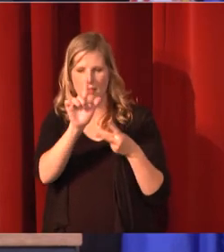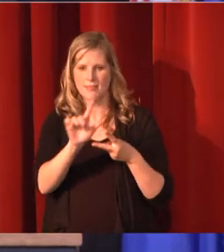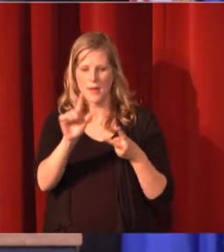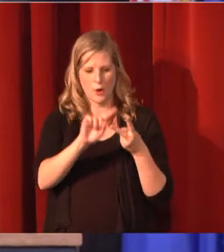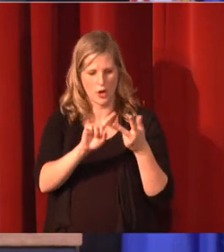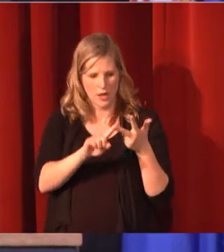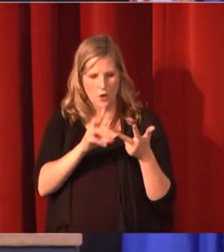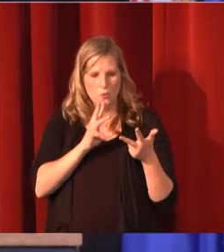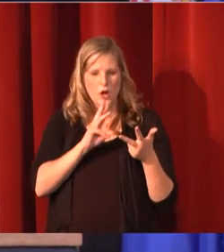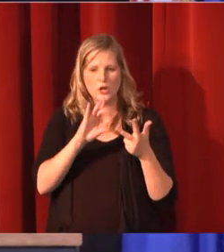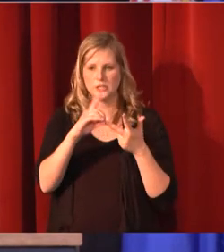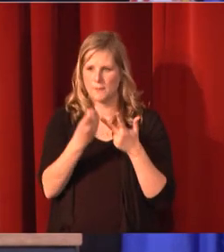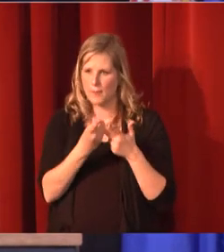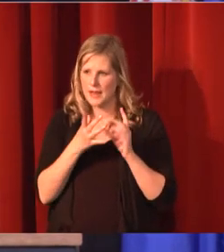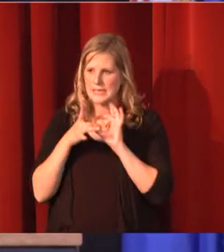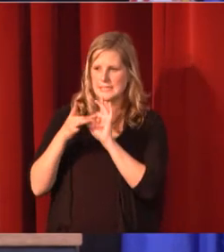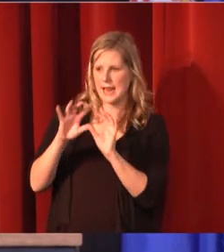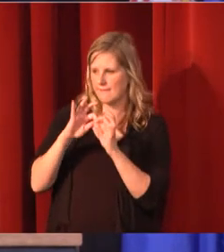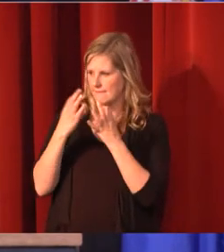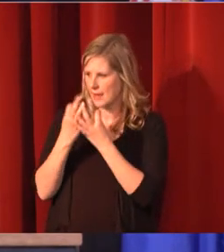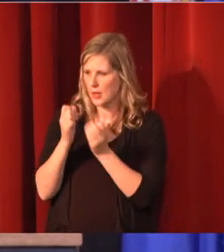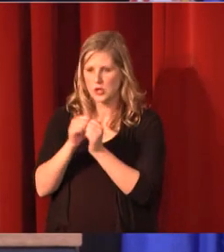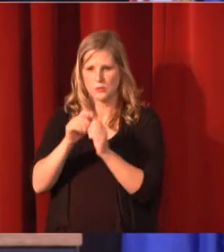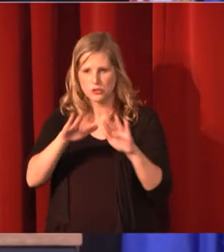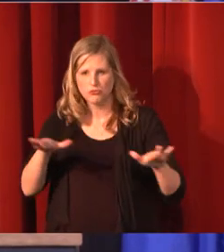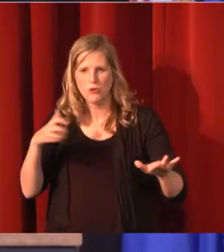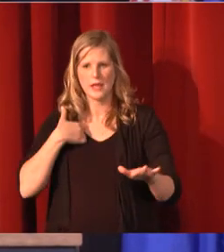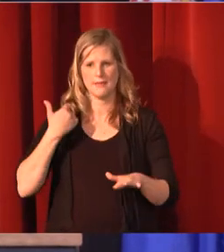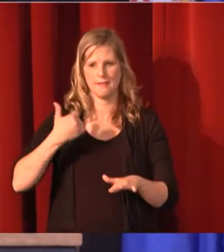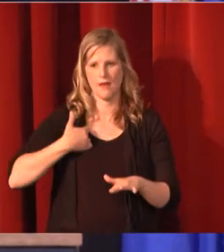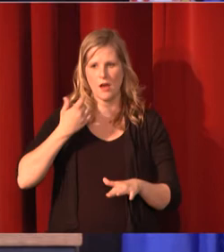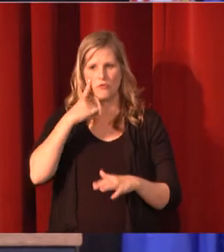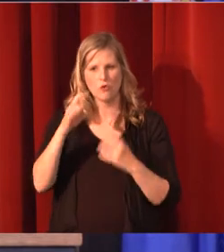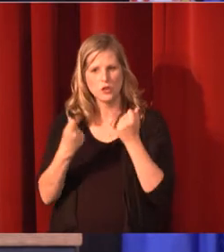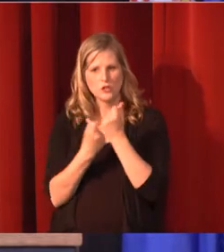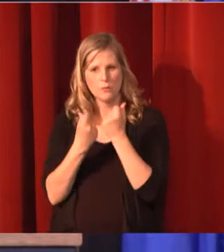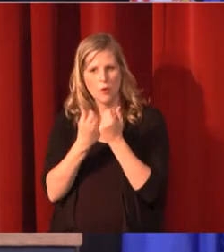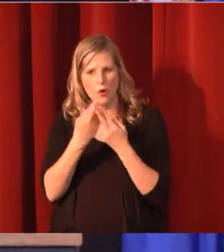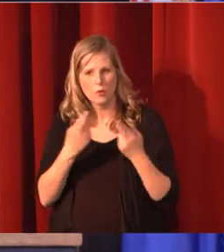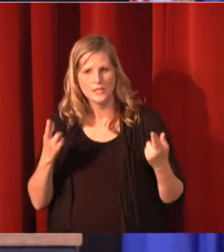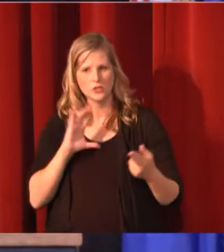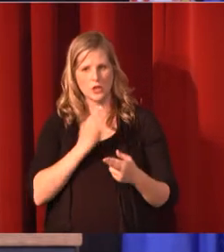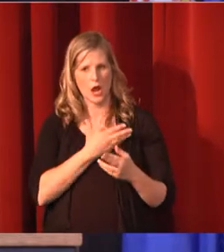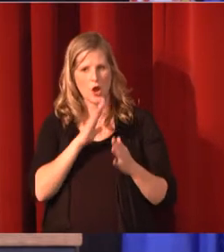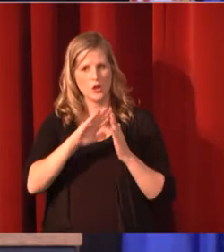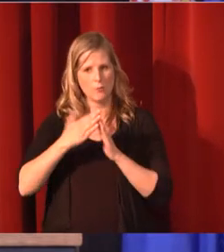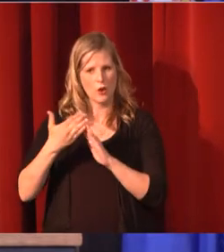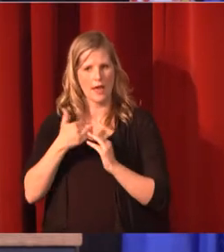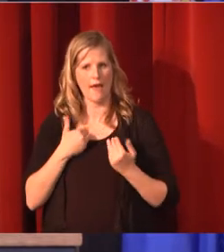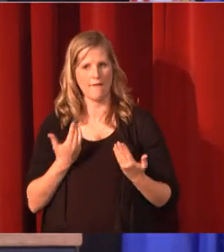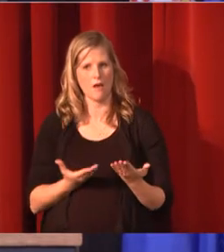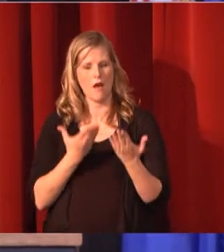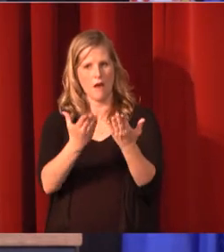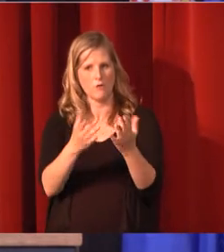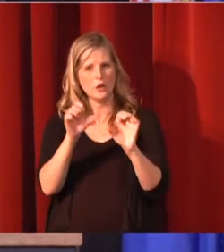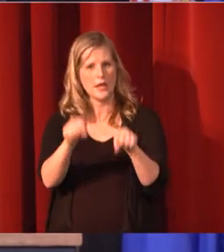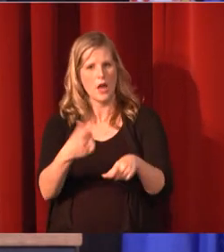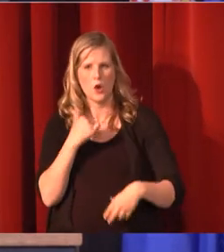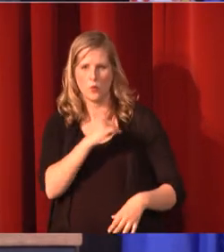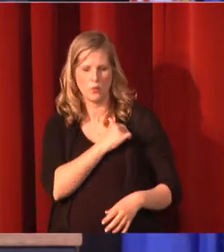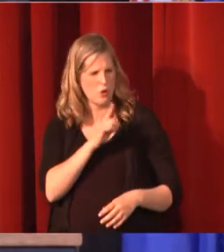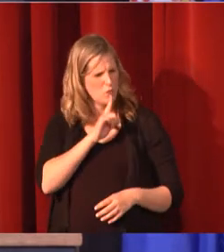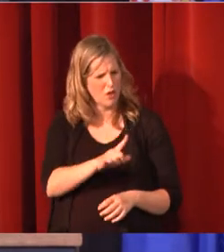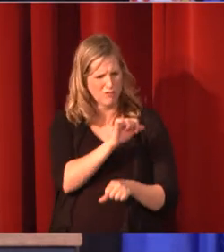department to connect families with young children to the support resources our community has to offer and we are working